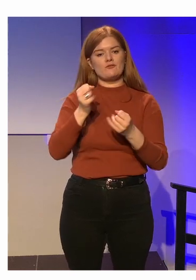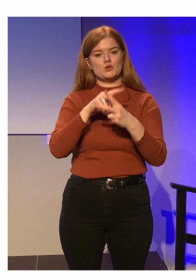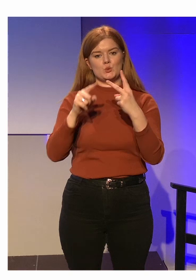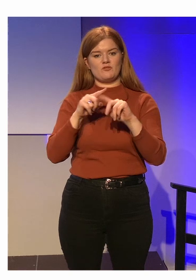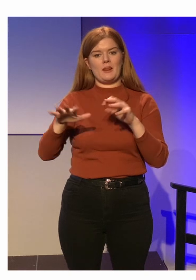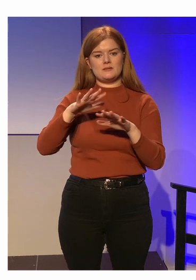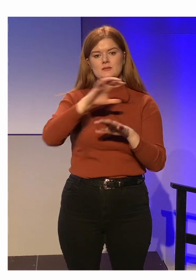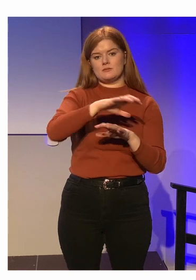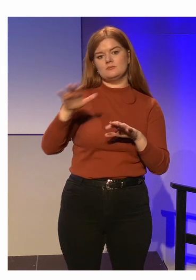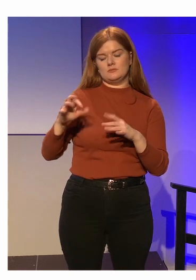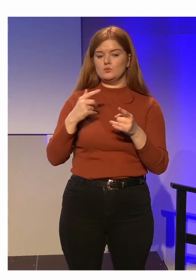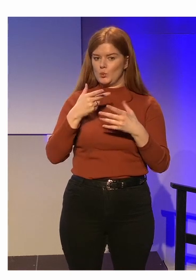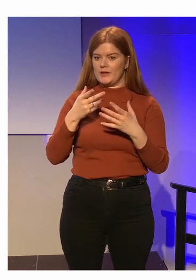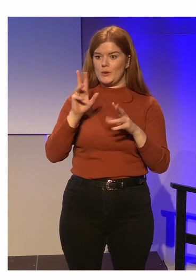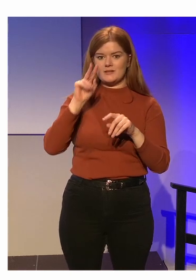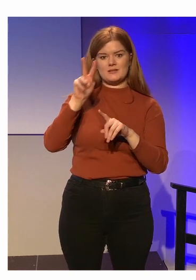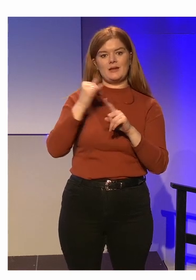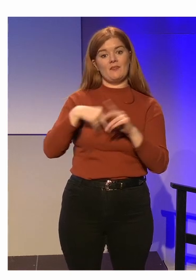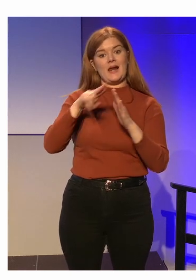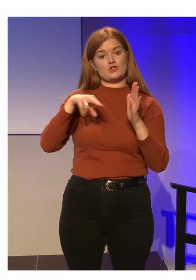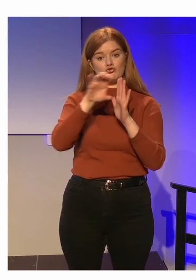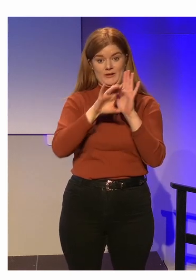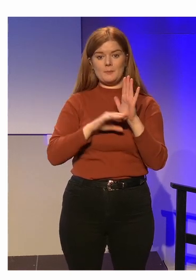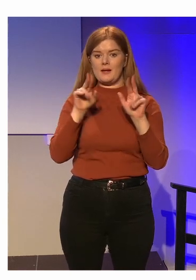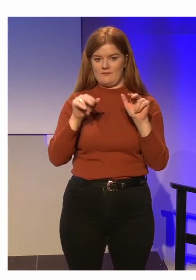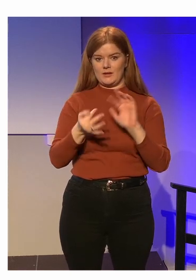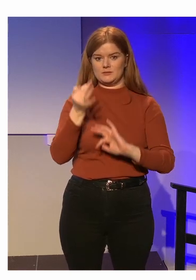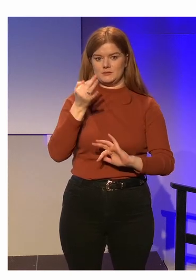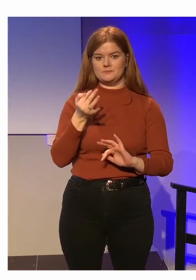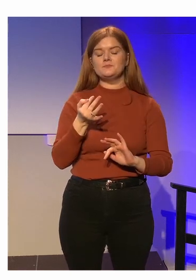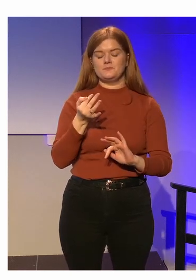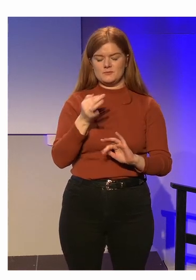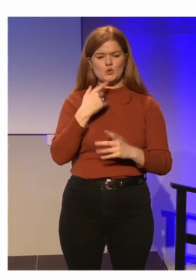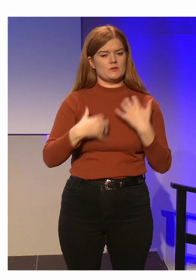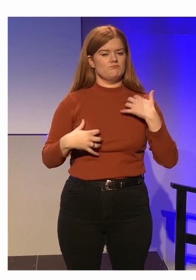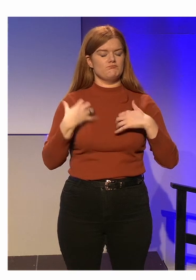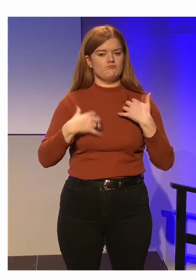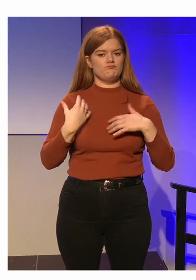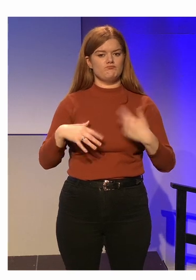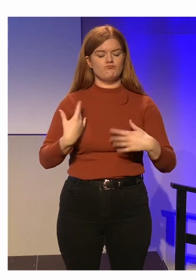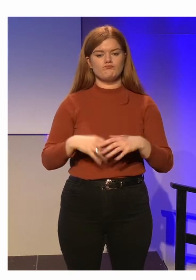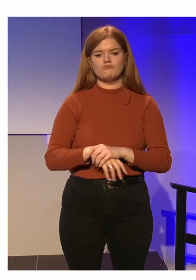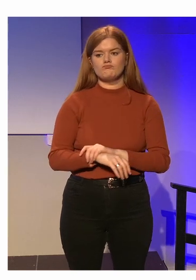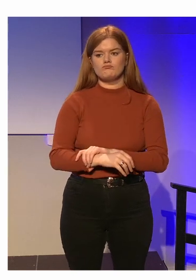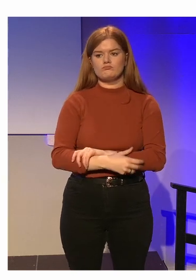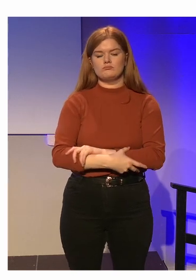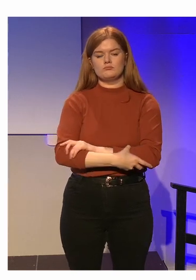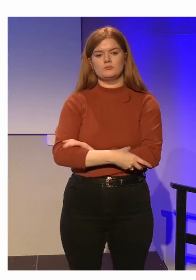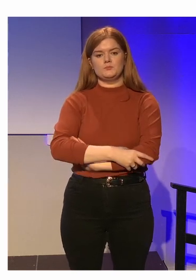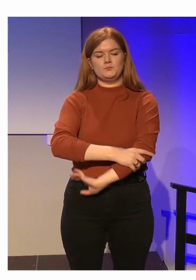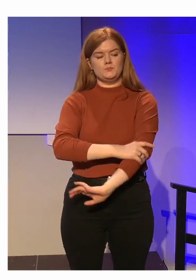two places where it does appear in the national curriculum. And it's really interesting to see